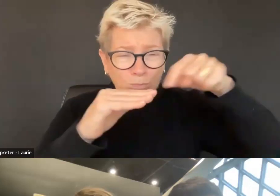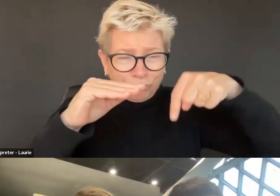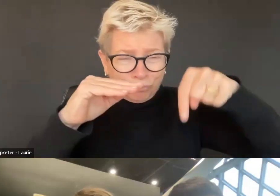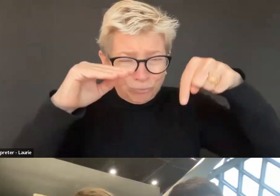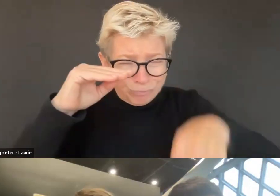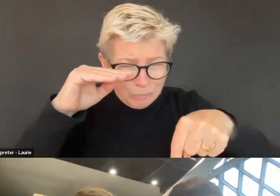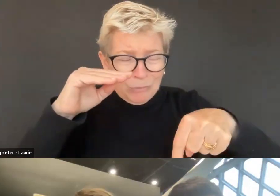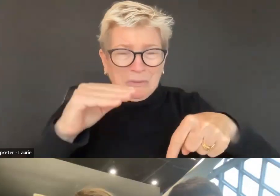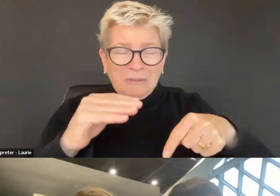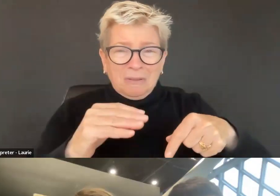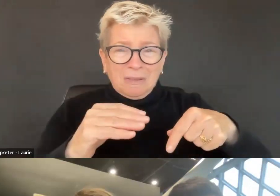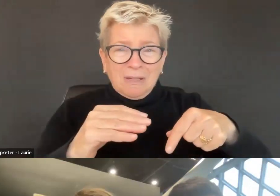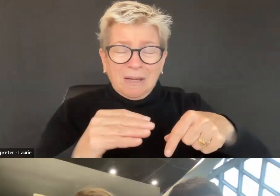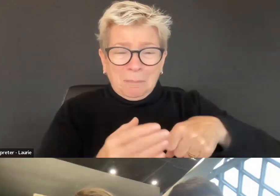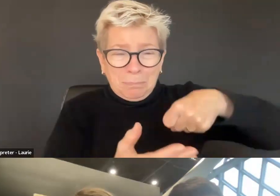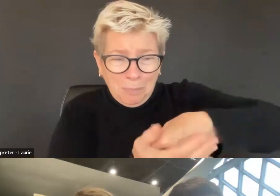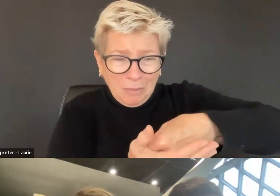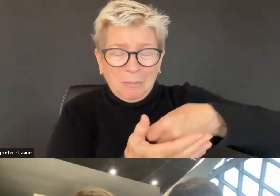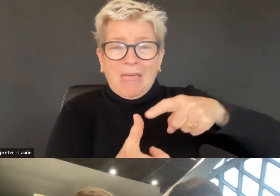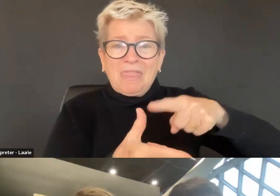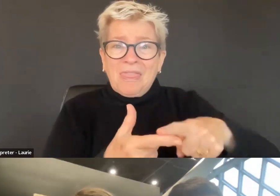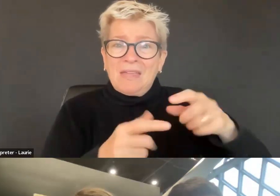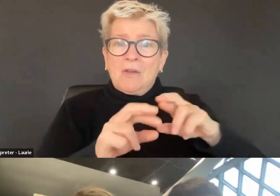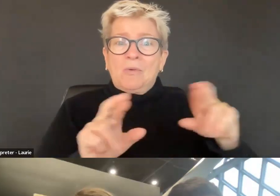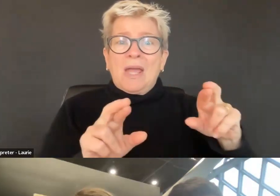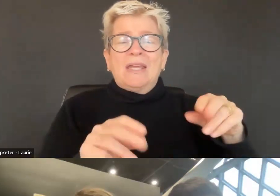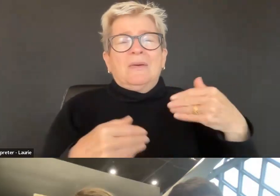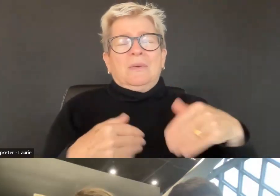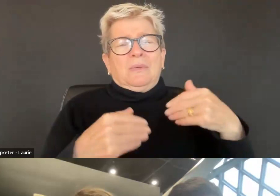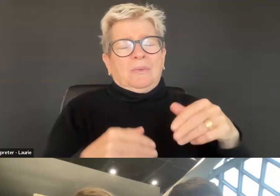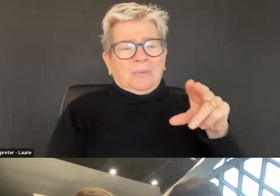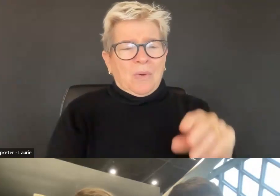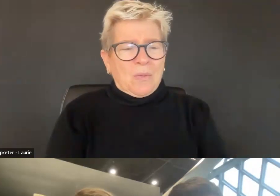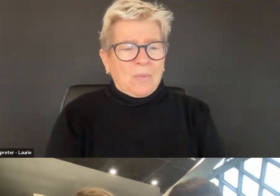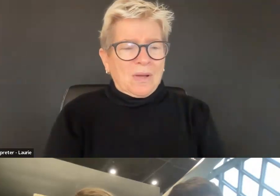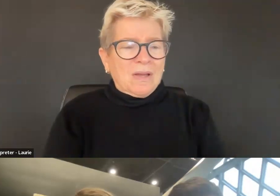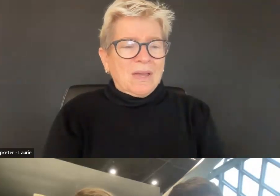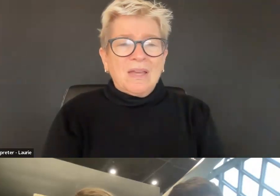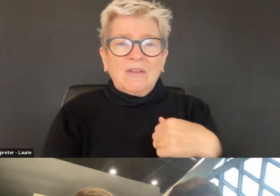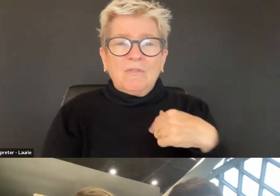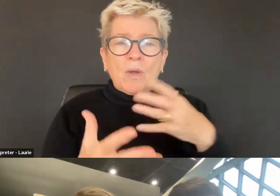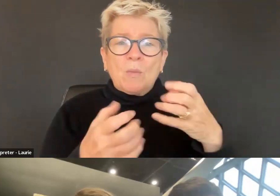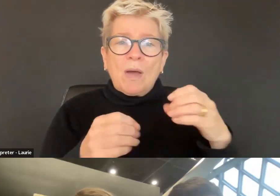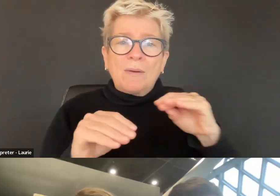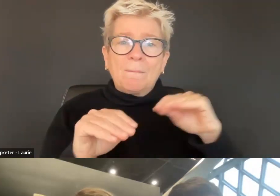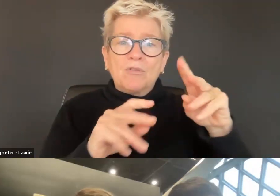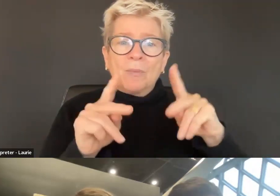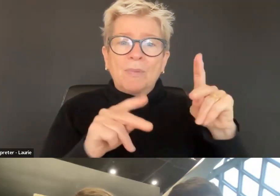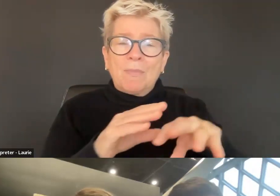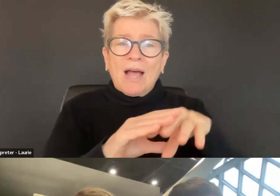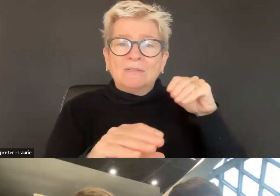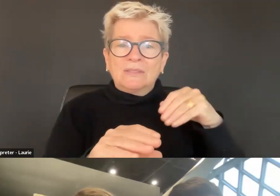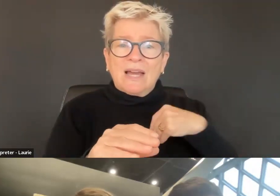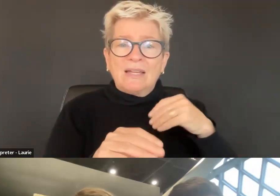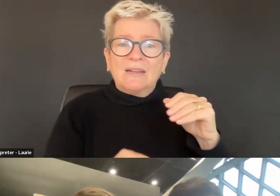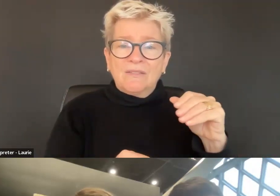the entire spectrum of human needs is being considered. If we are to move people out of the crisis system into a more stable life, as we